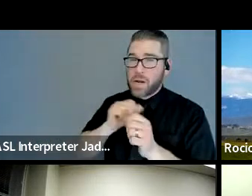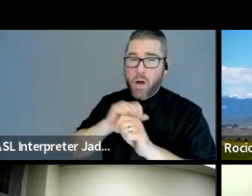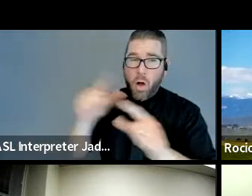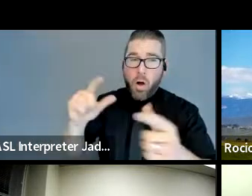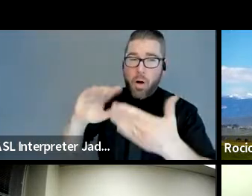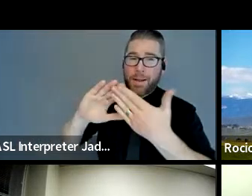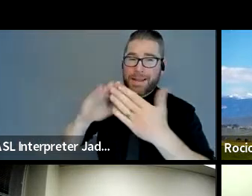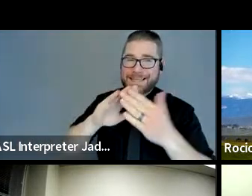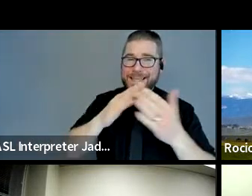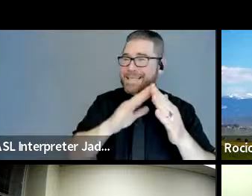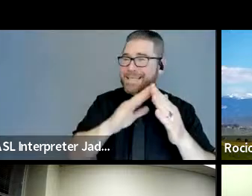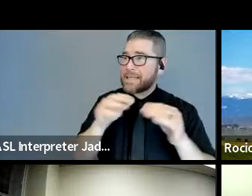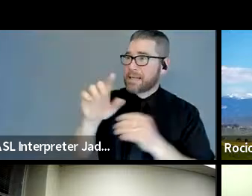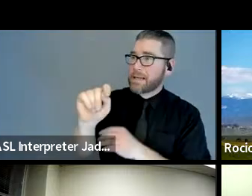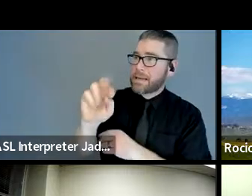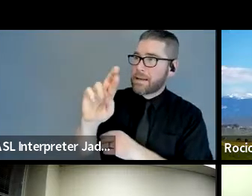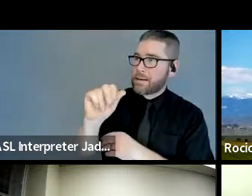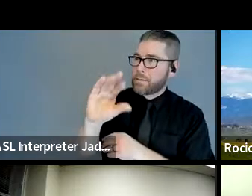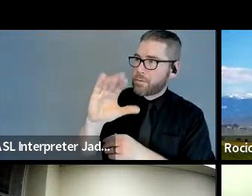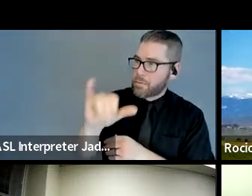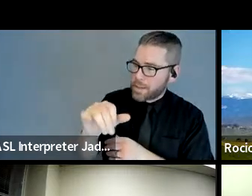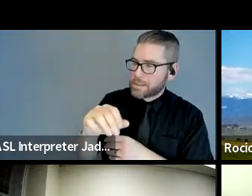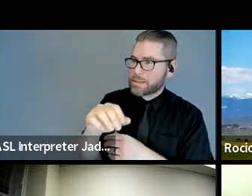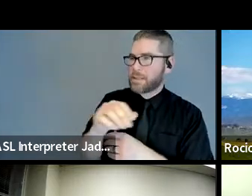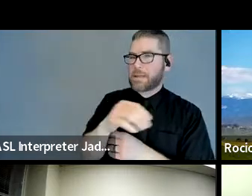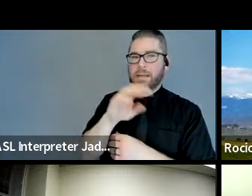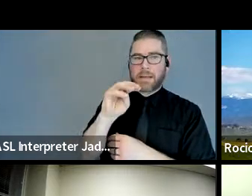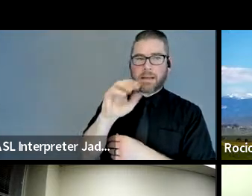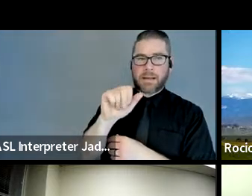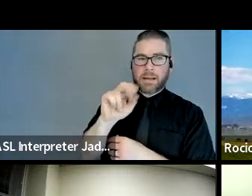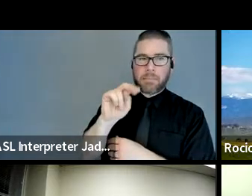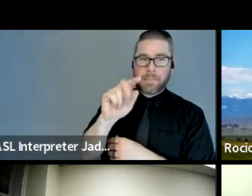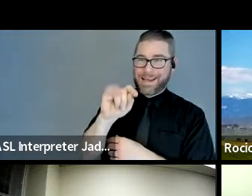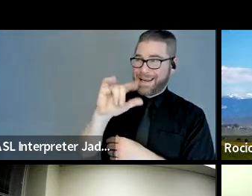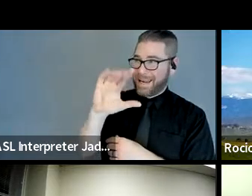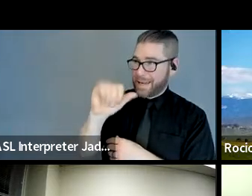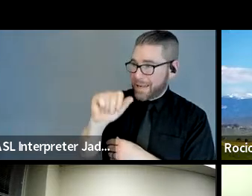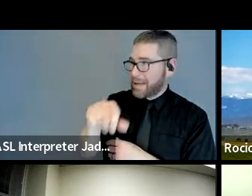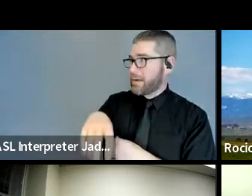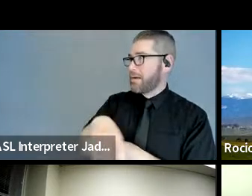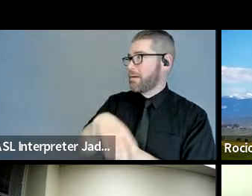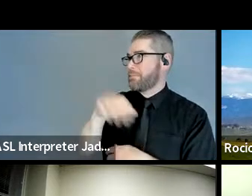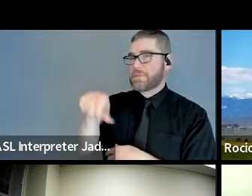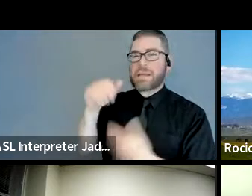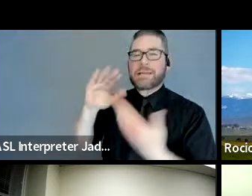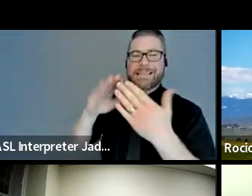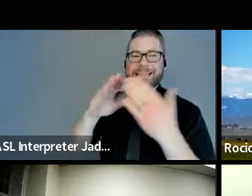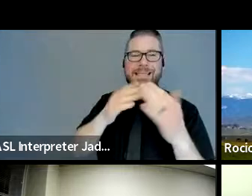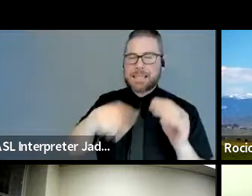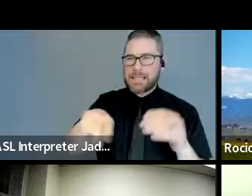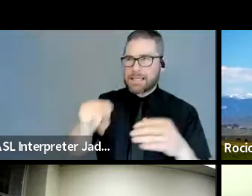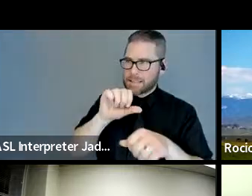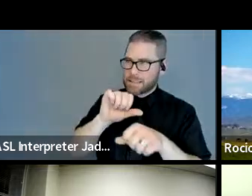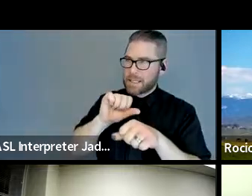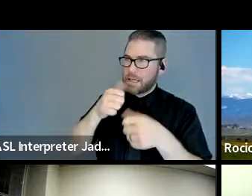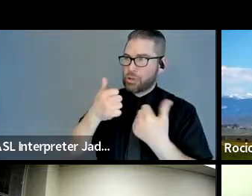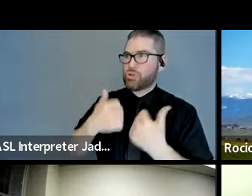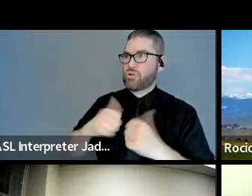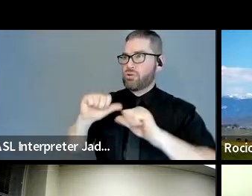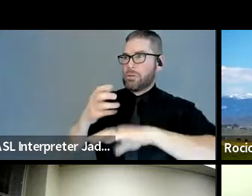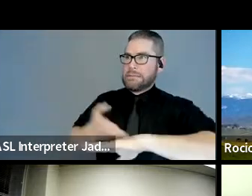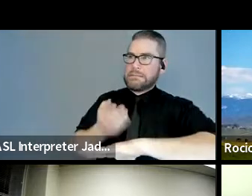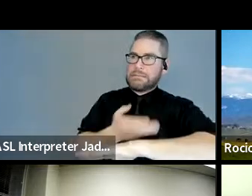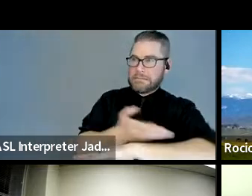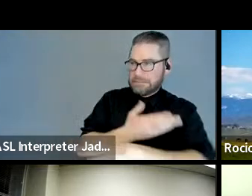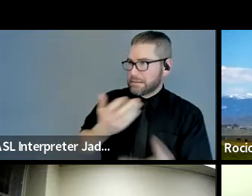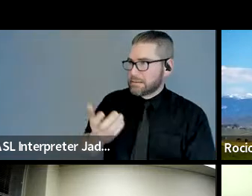all those people that are working on this right now. I believe so. I believe the organizer has, but I will verify